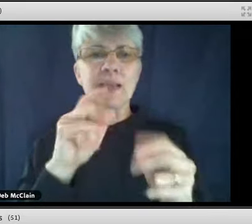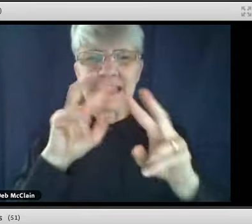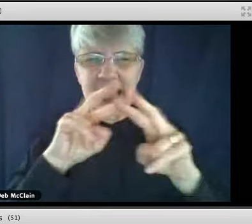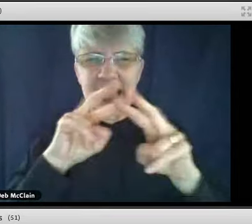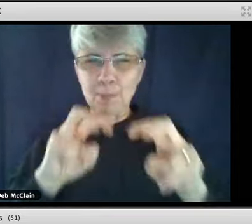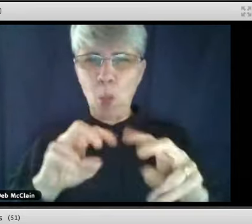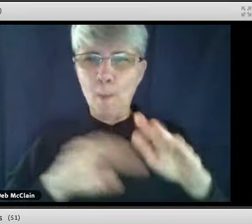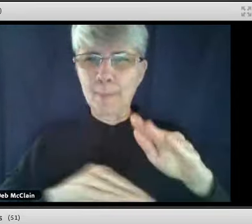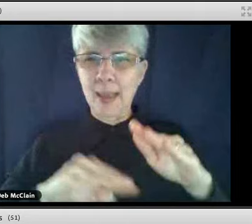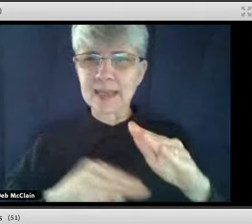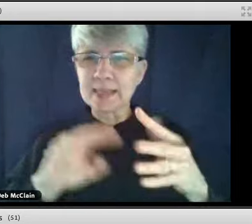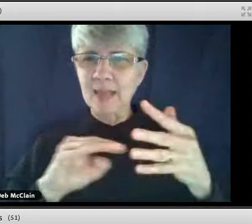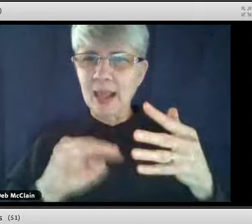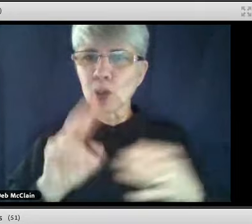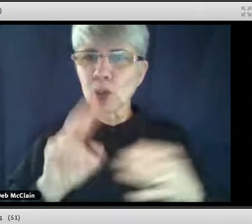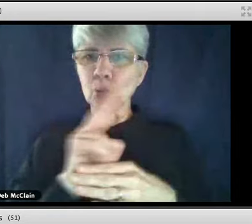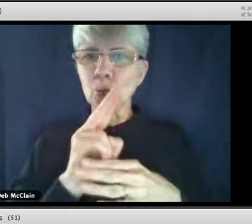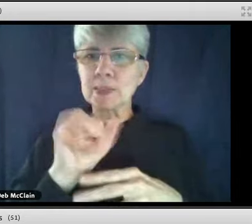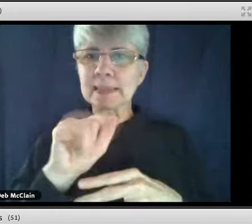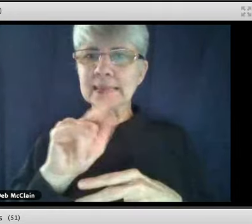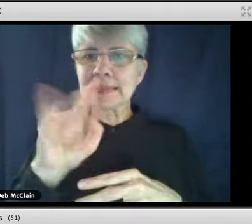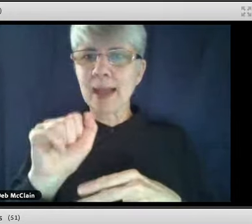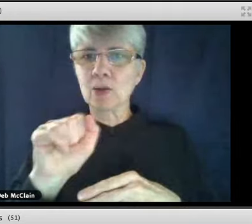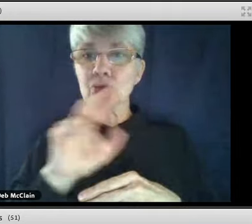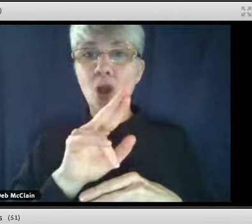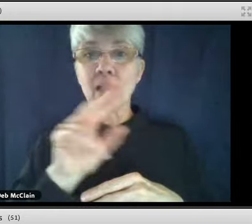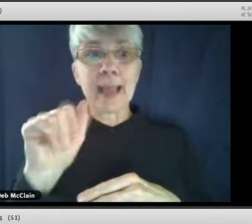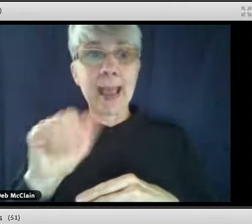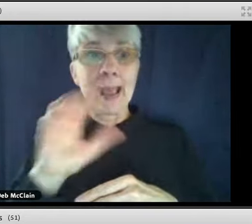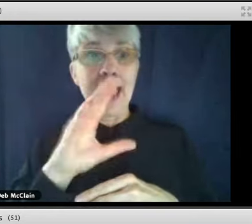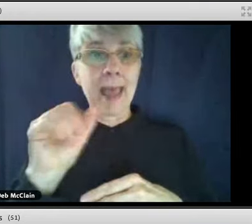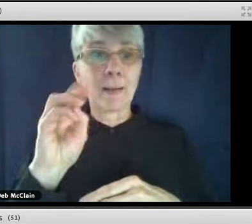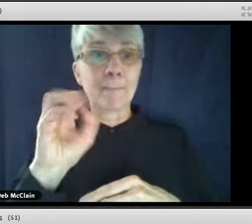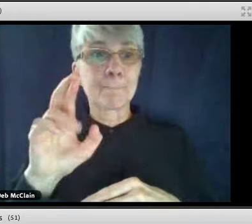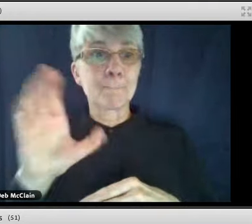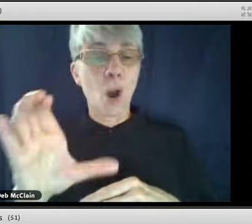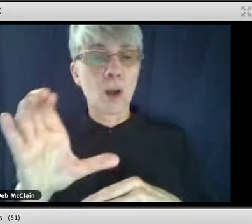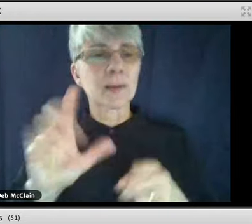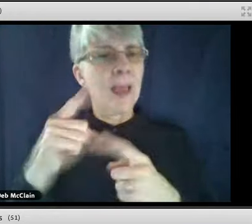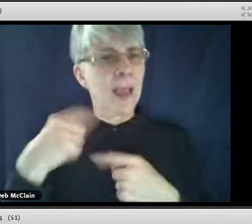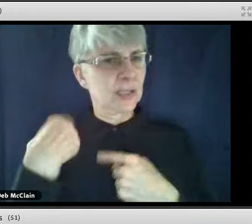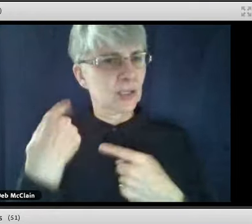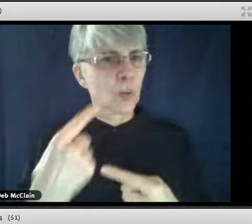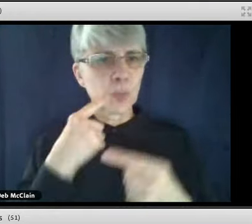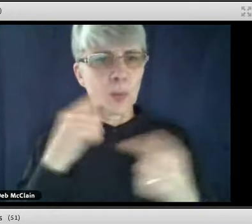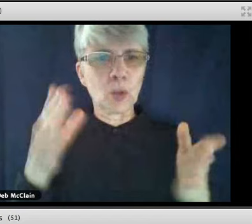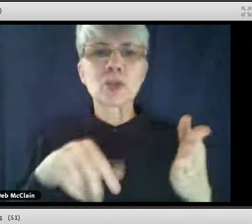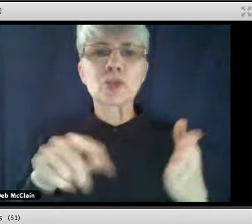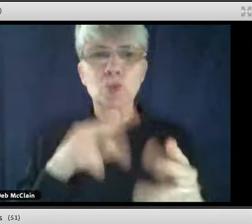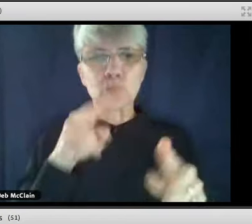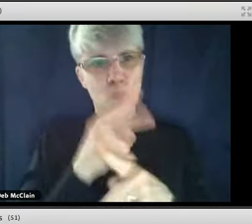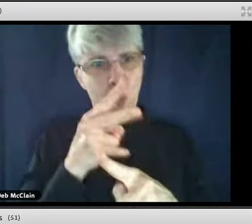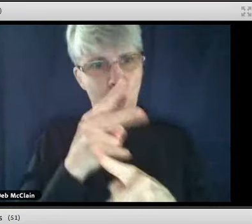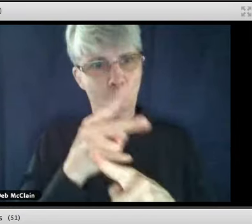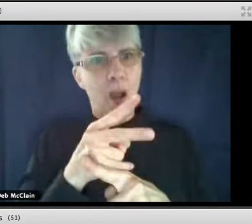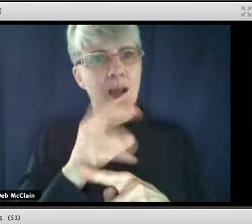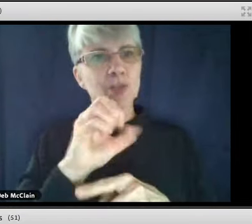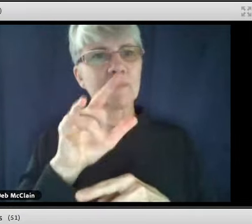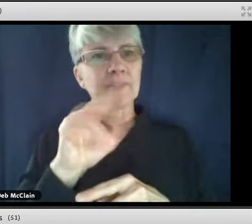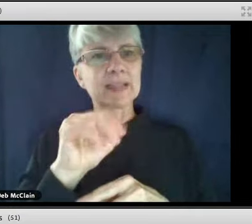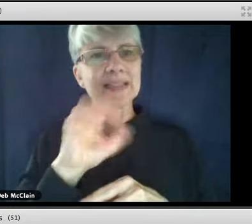of Cataloging Using Titles, RDA, and MARC. As always, we encourage you to keep an eye on the Swiftland